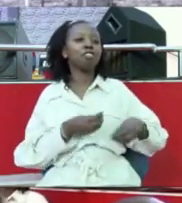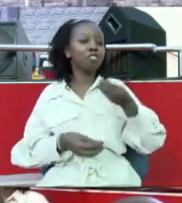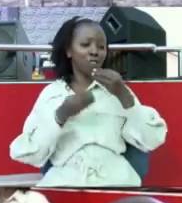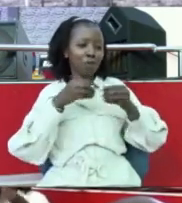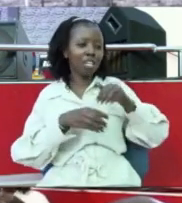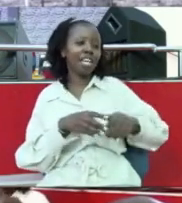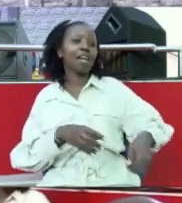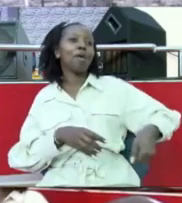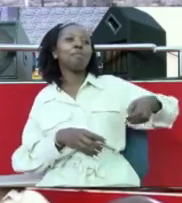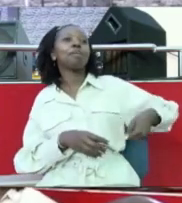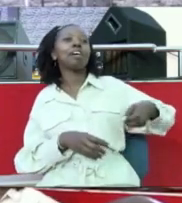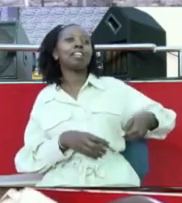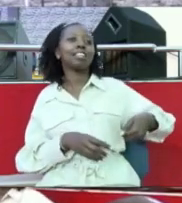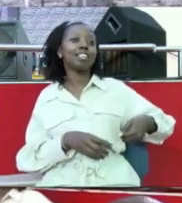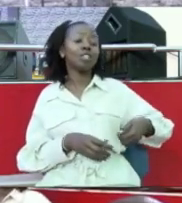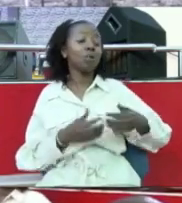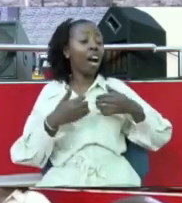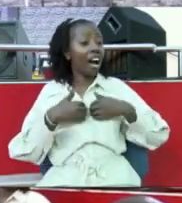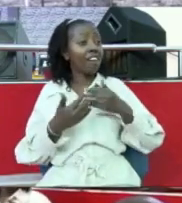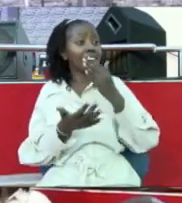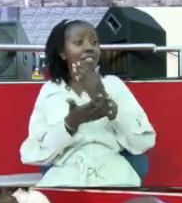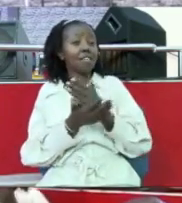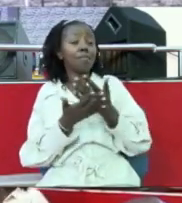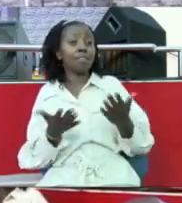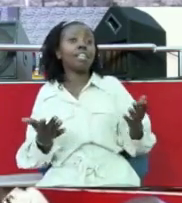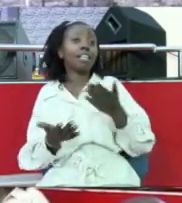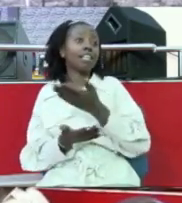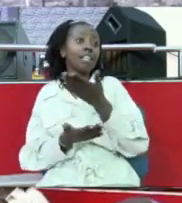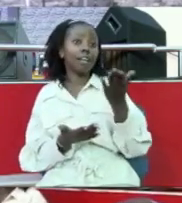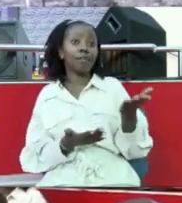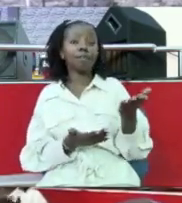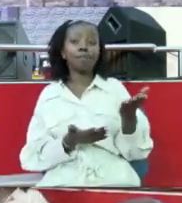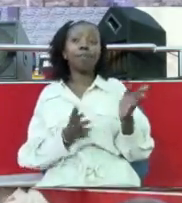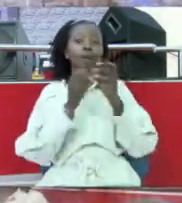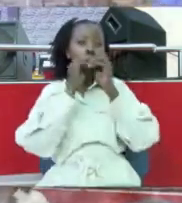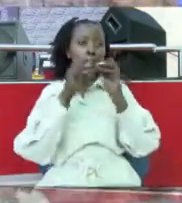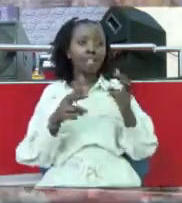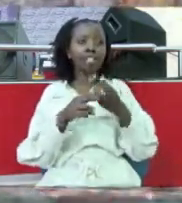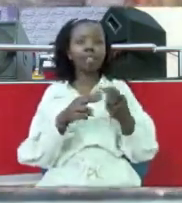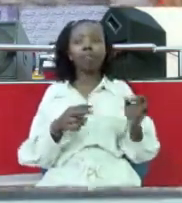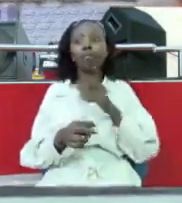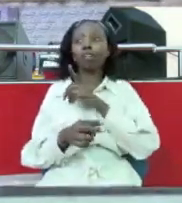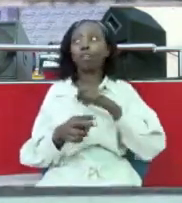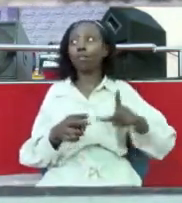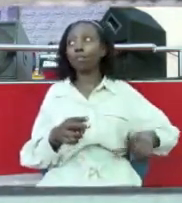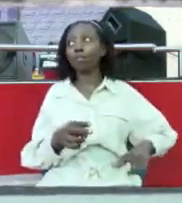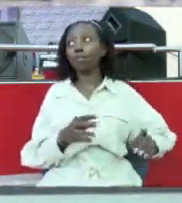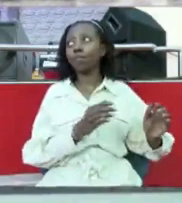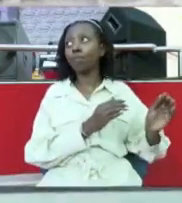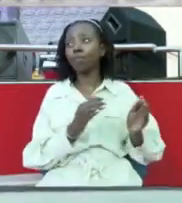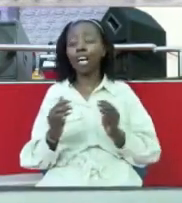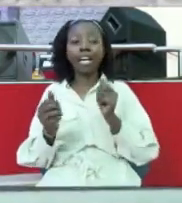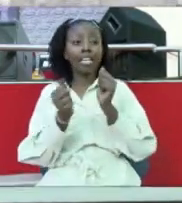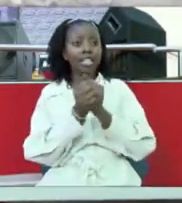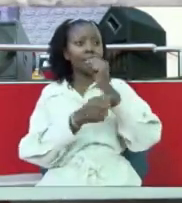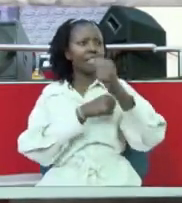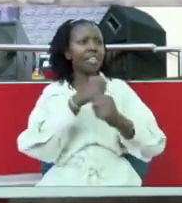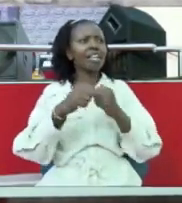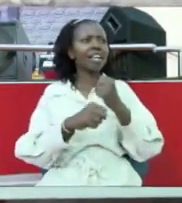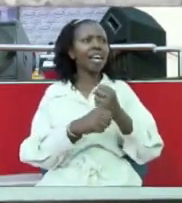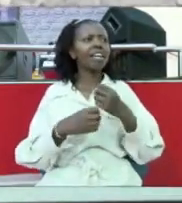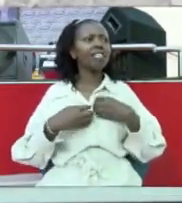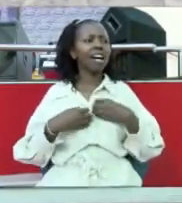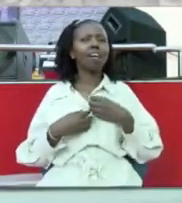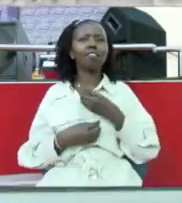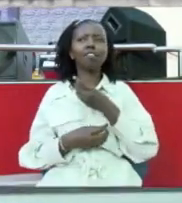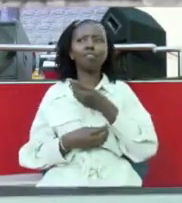Bas, there could be something there. Kuna kitu inaweza kuwa pale. Blessed be the name of the Lord. Amen. For 10 years, kwa miaka 10, there was famine. Kulikuwa